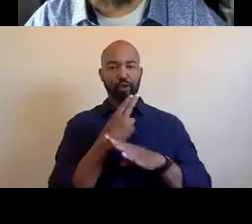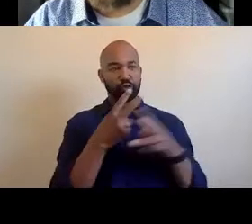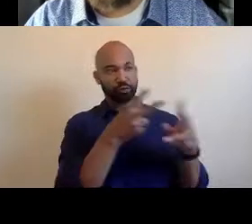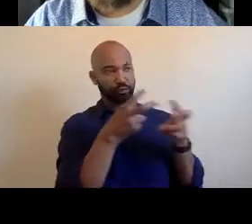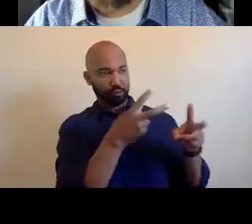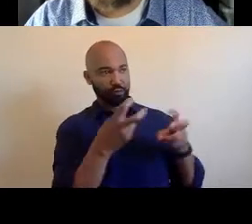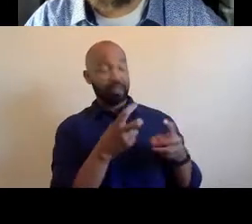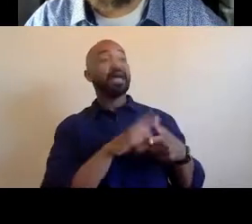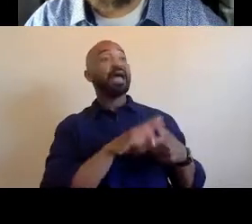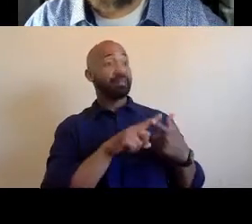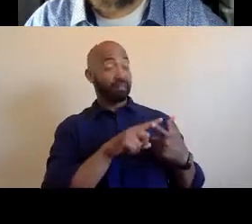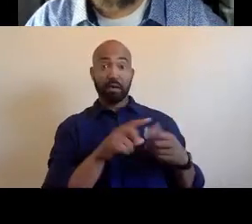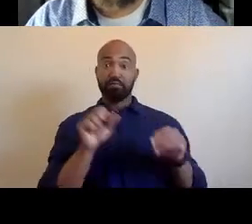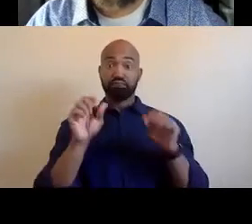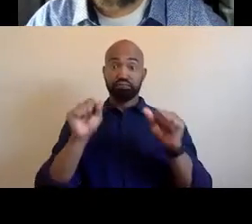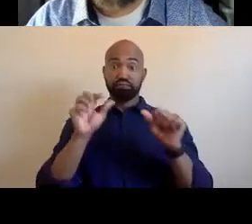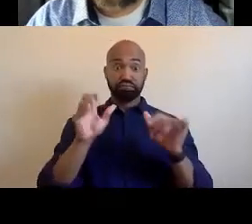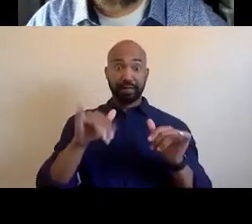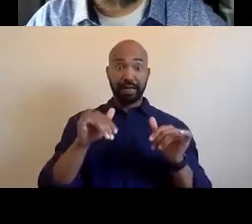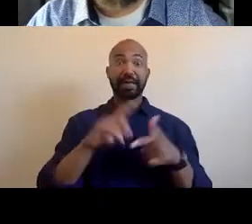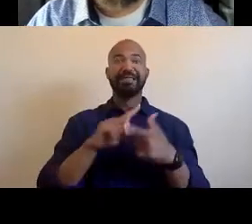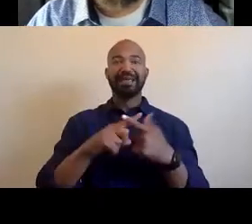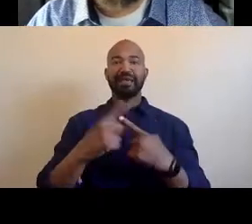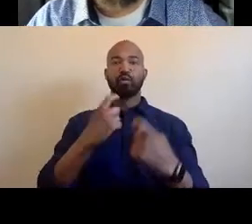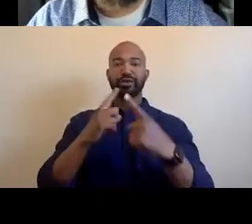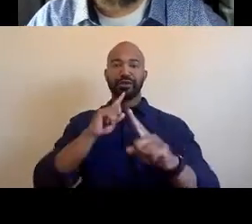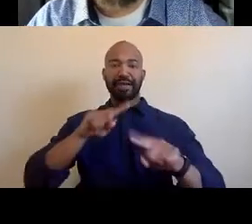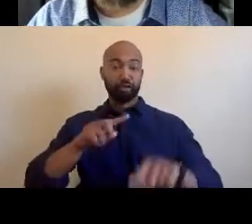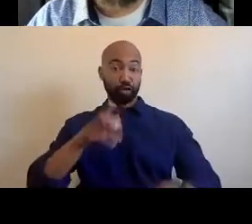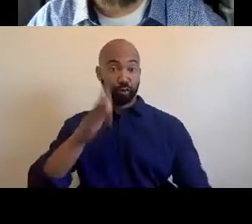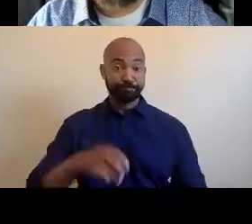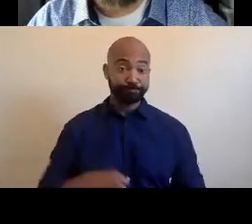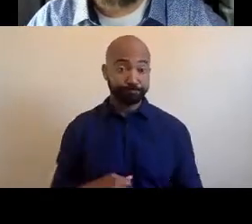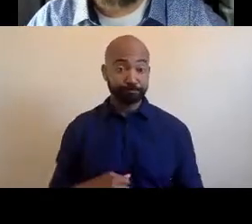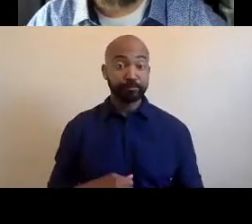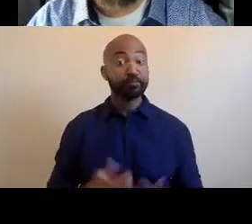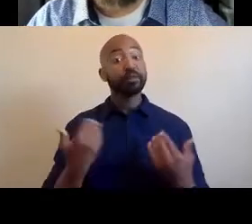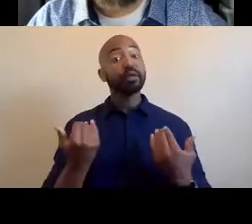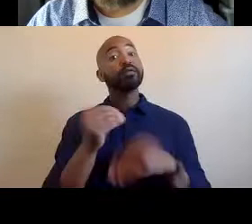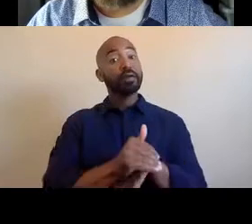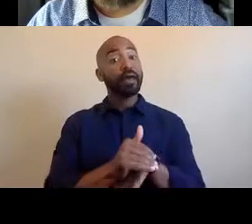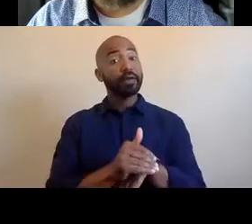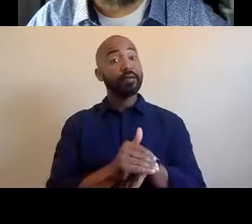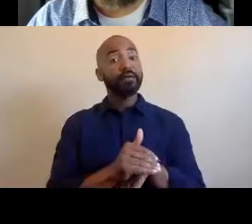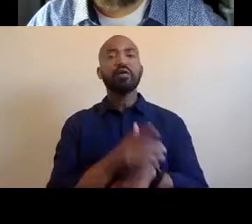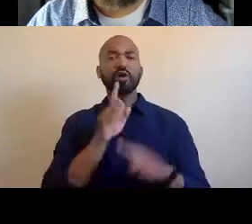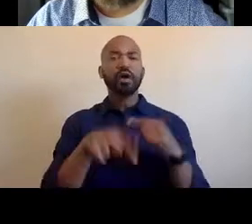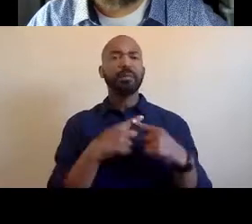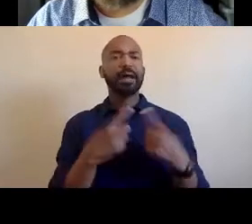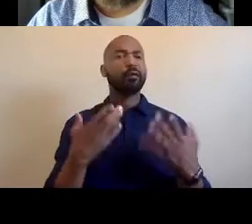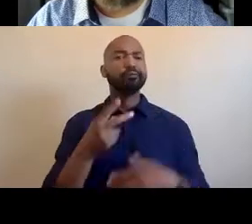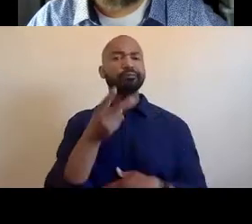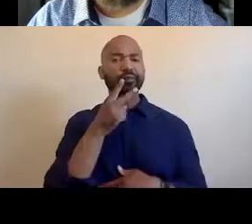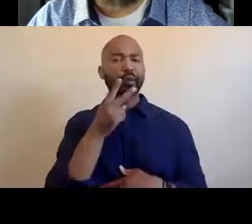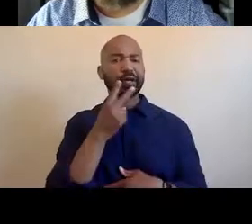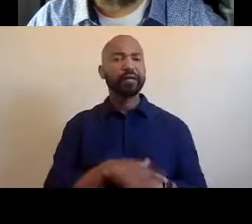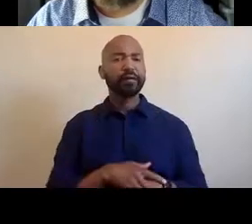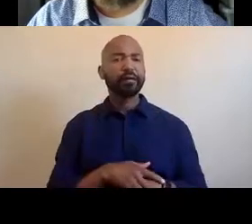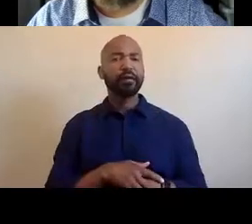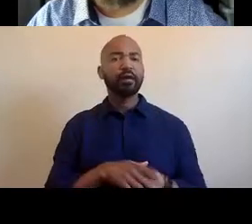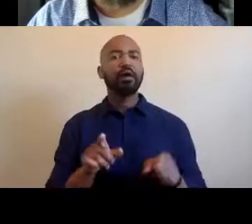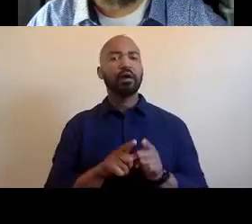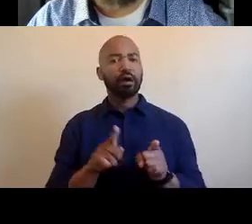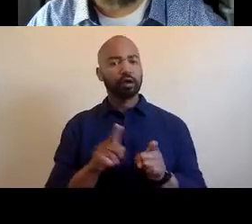happy to field going forward. So for tonight, we're going to talk specifically about smoking and smoking